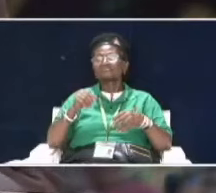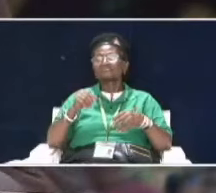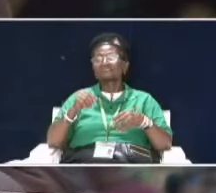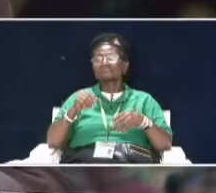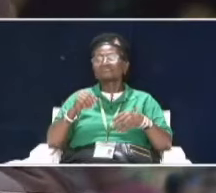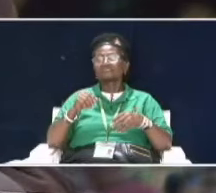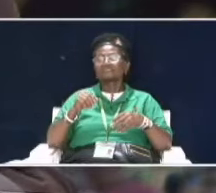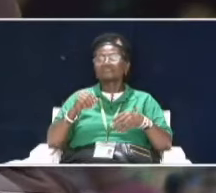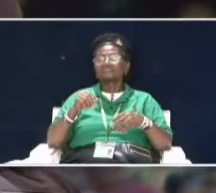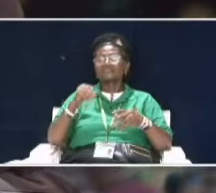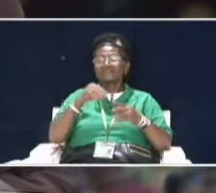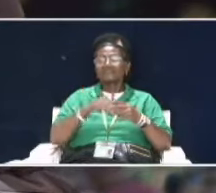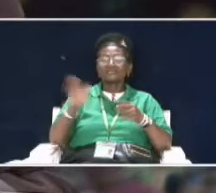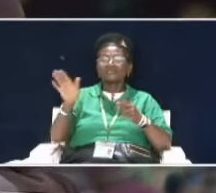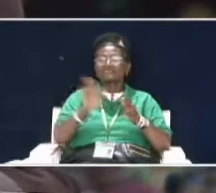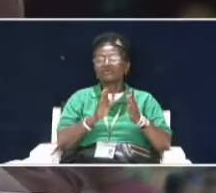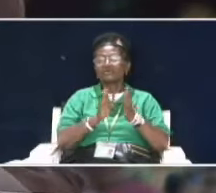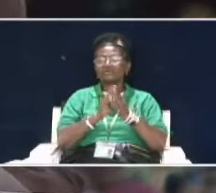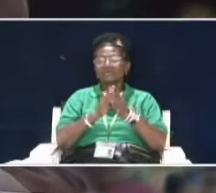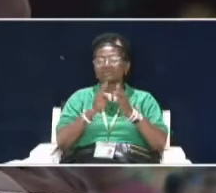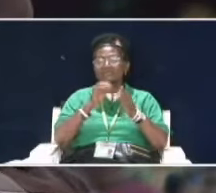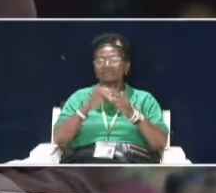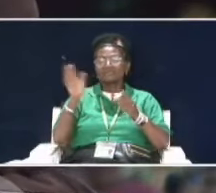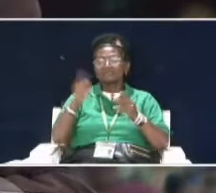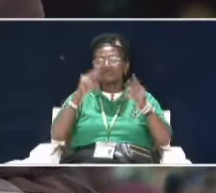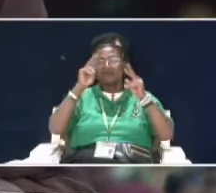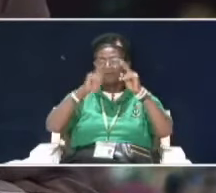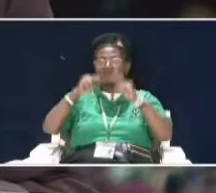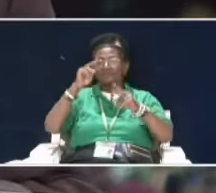In your towns, in your villages,